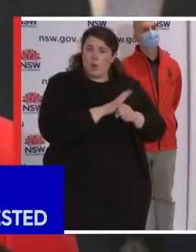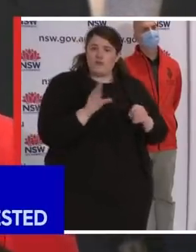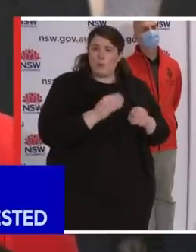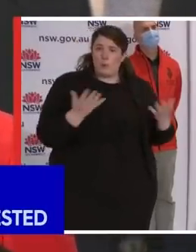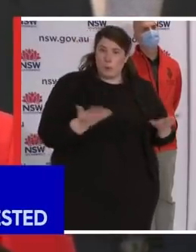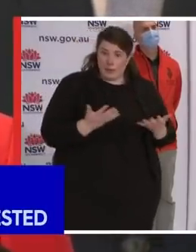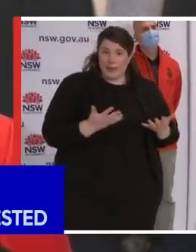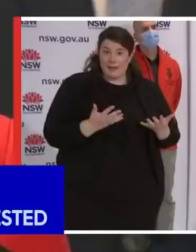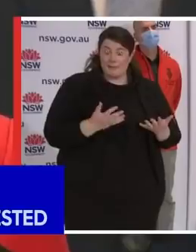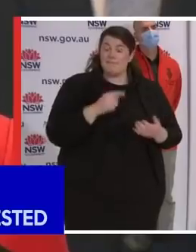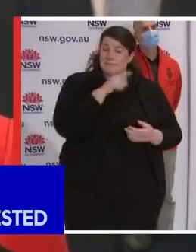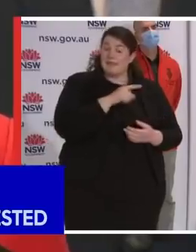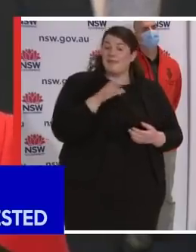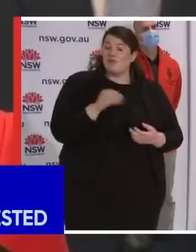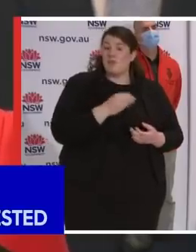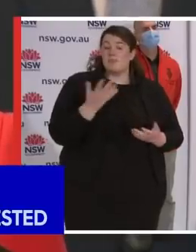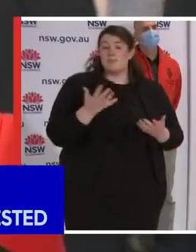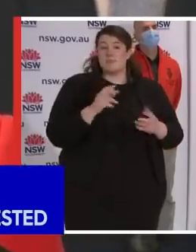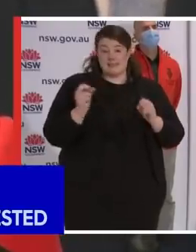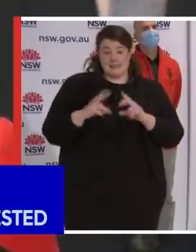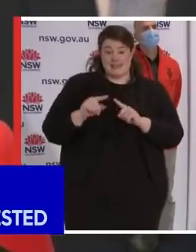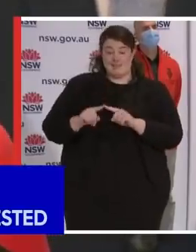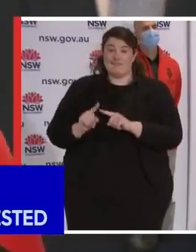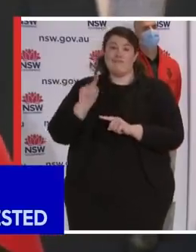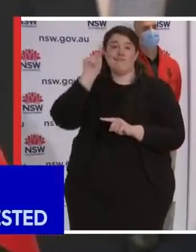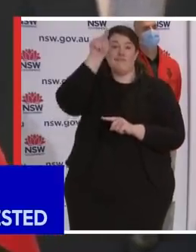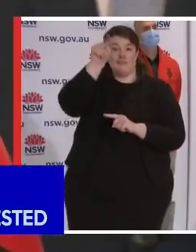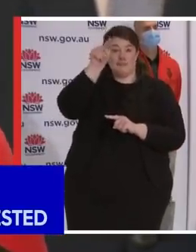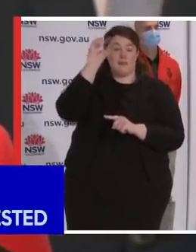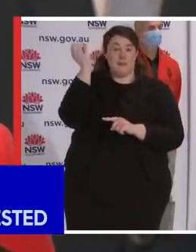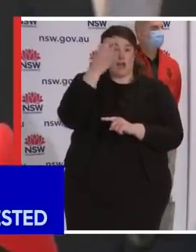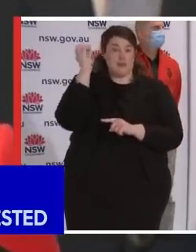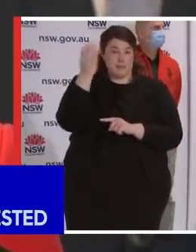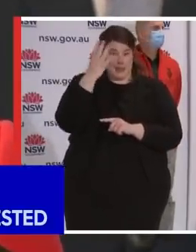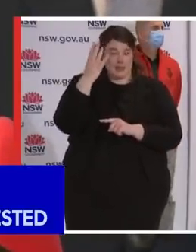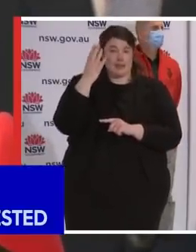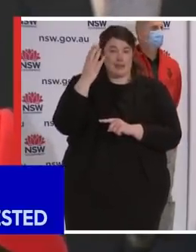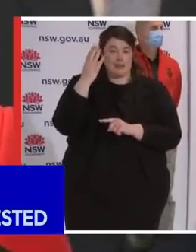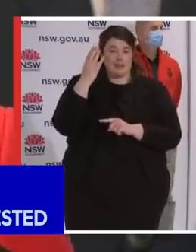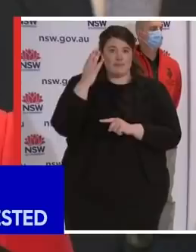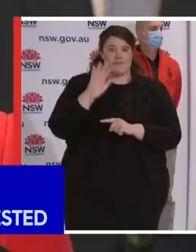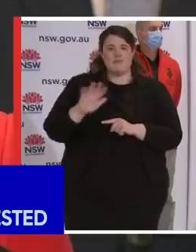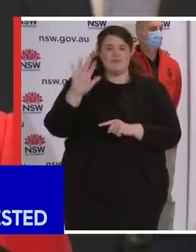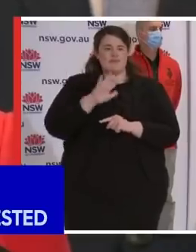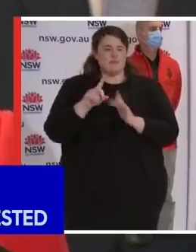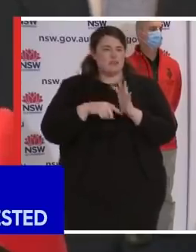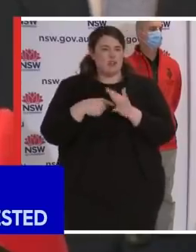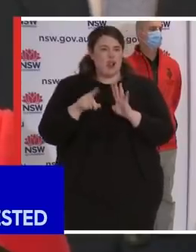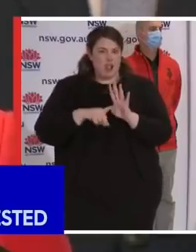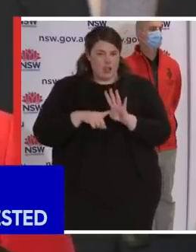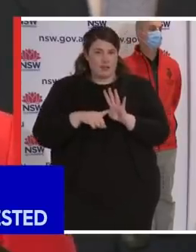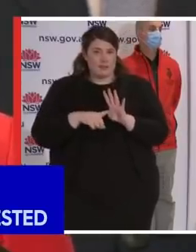travel from Sydney earlier in towards the end of July. He is currently